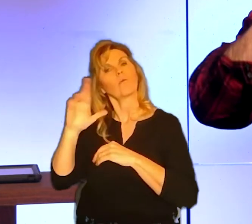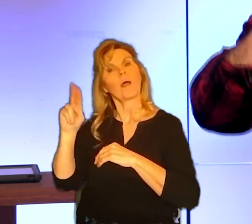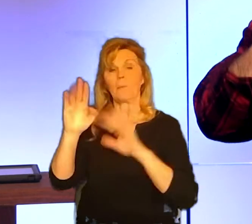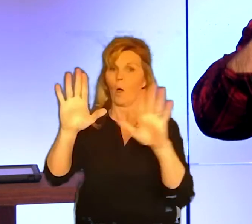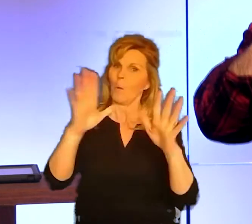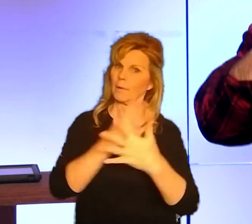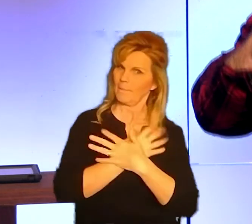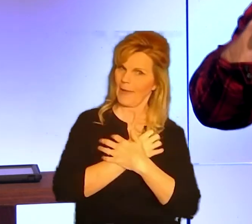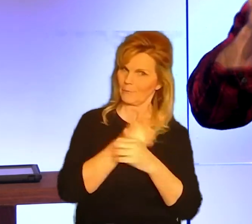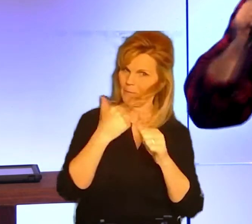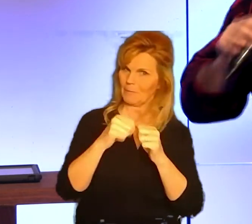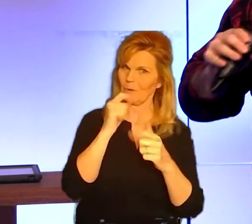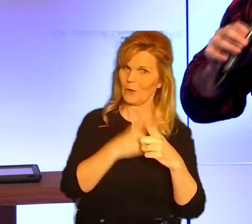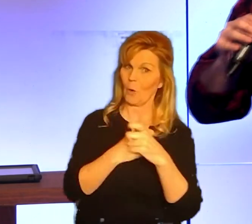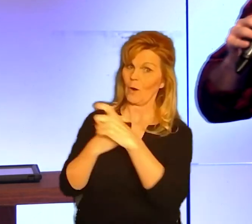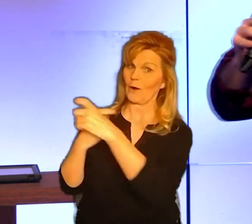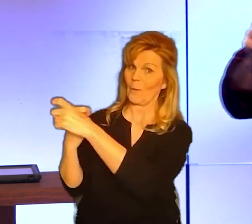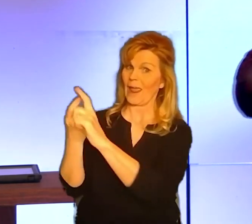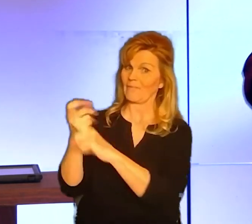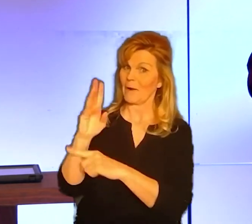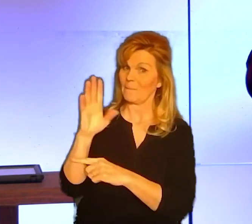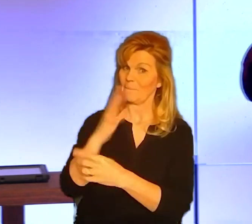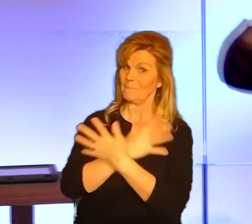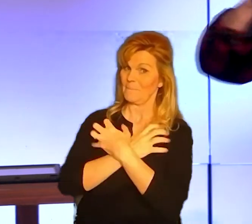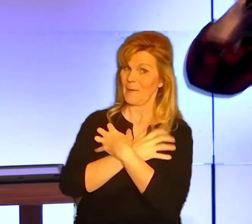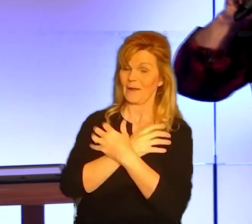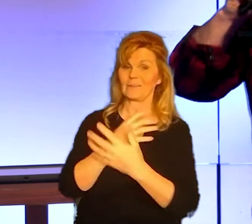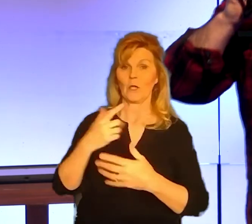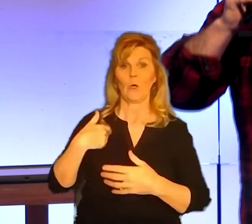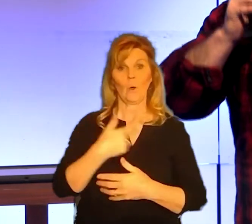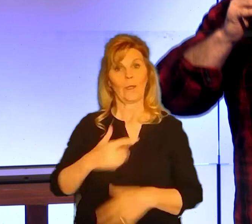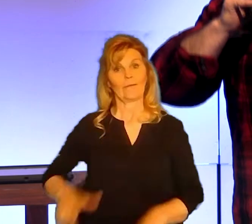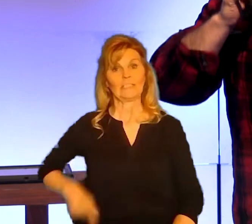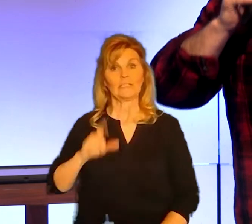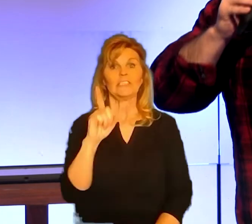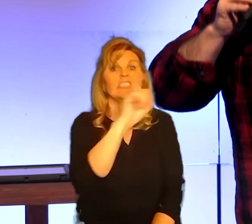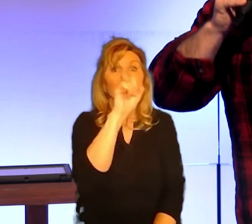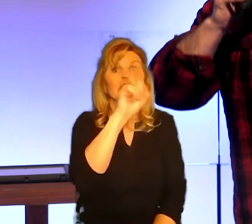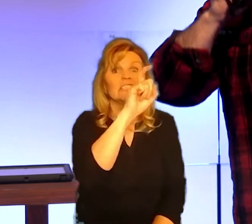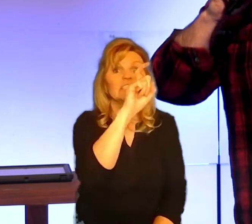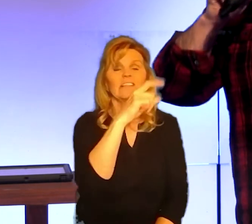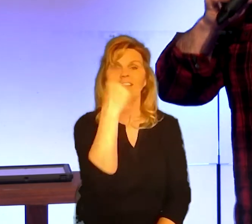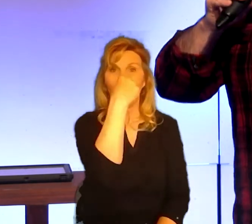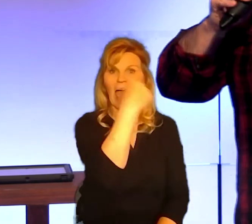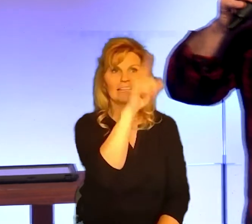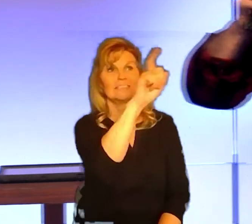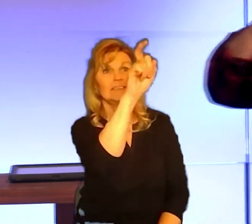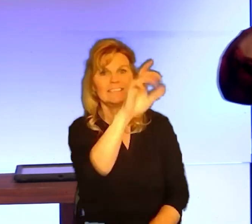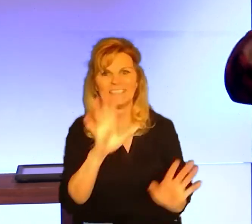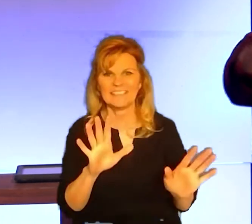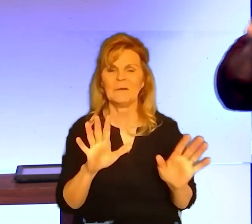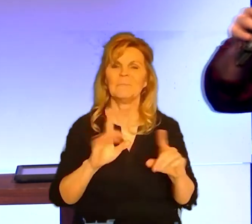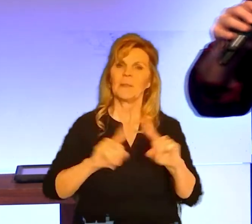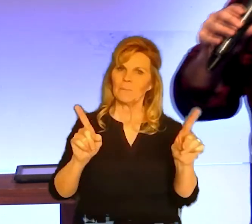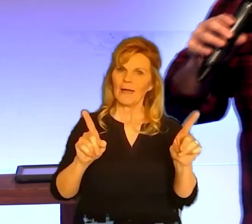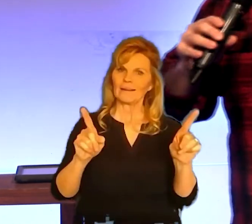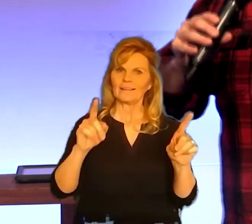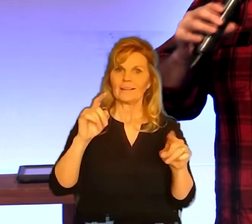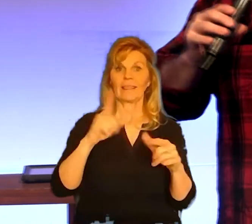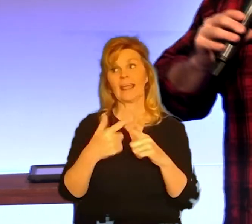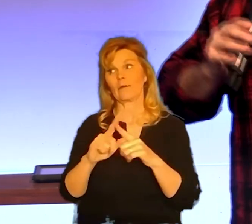run away from bears, right? We carry bear spray and then shoot them in the face, like, and then